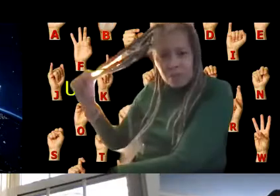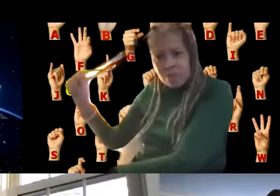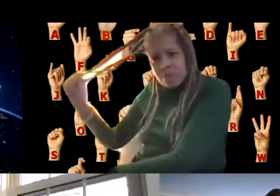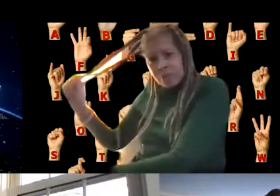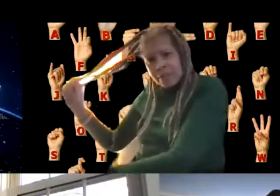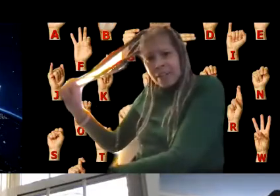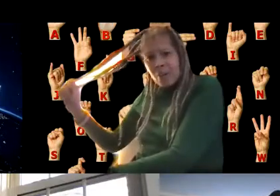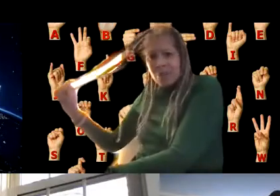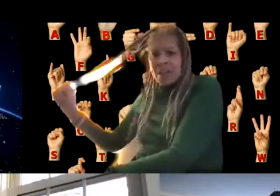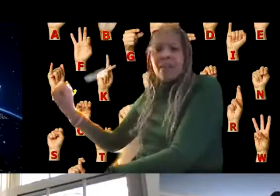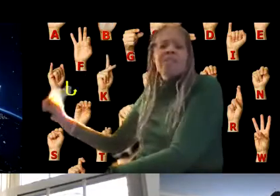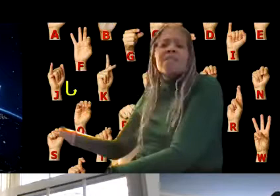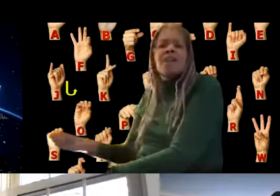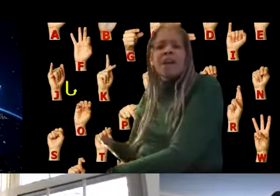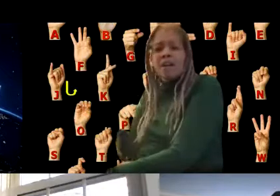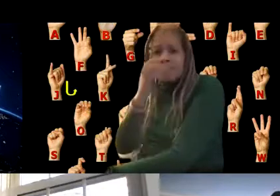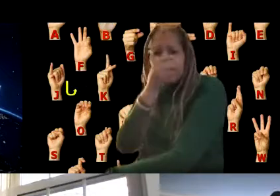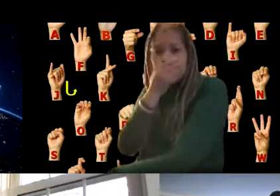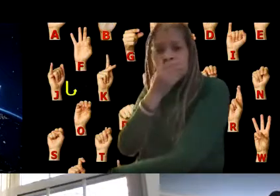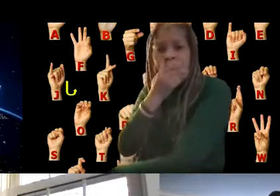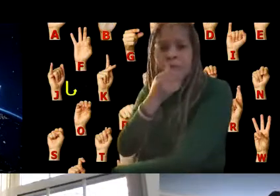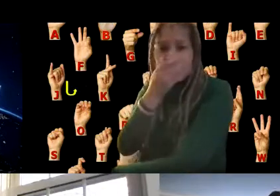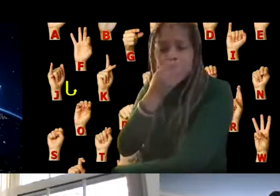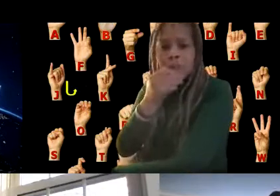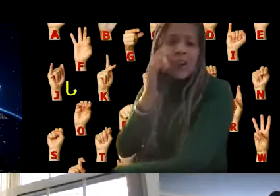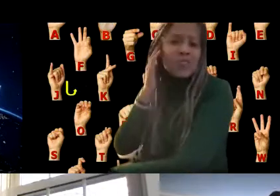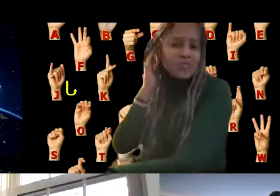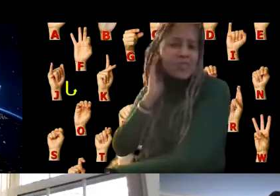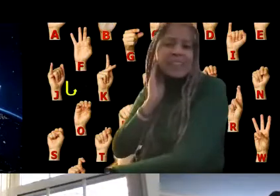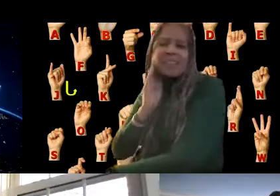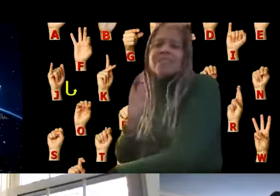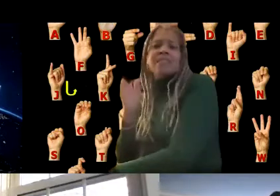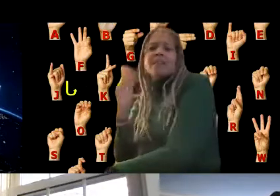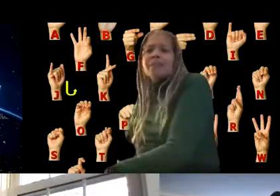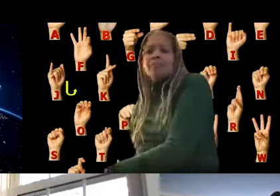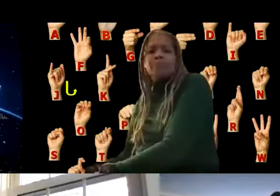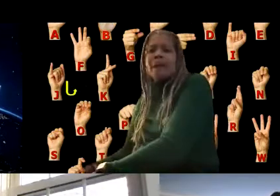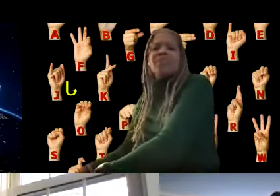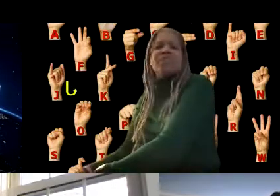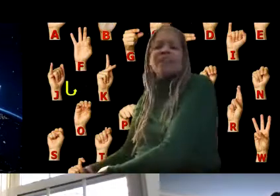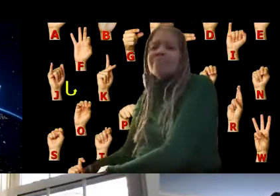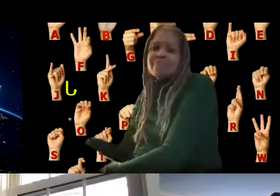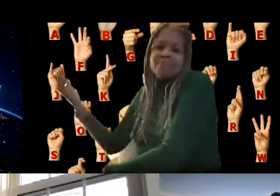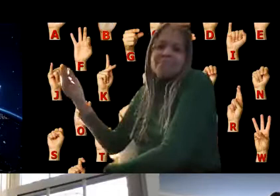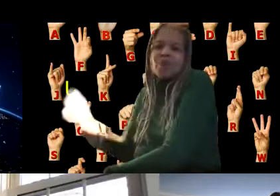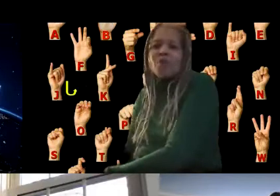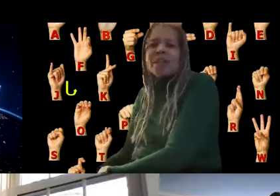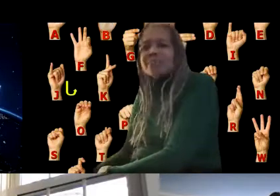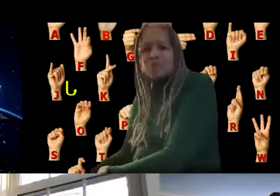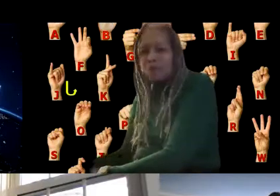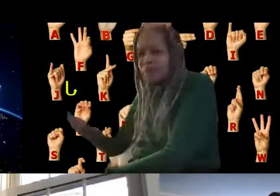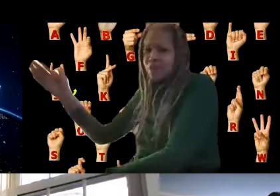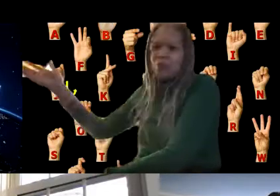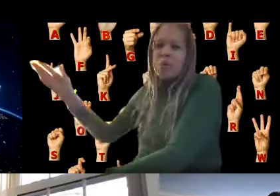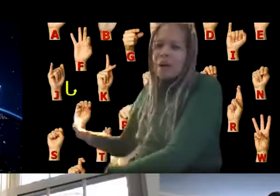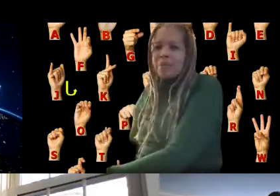have old gray coarse hair, have thick lips, thick nose, little ears, brown skin. Okay,